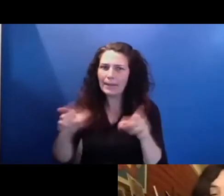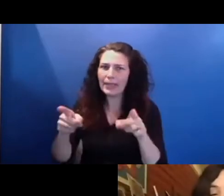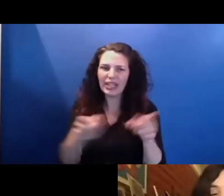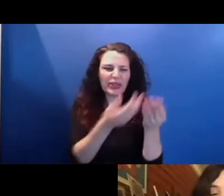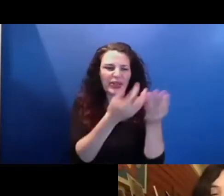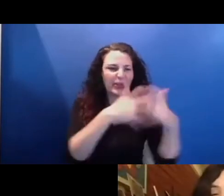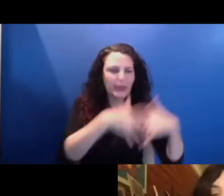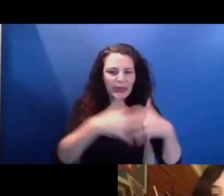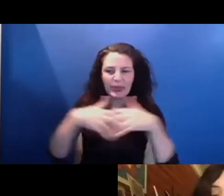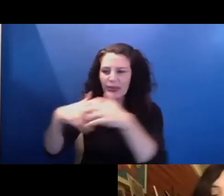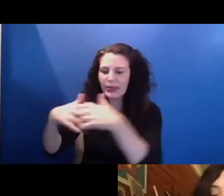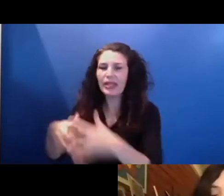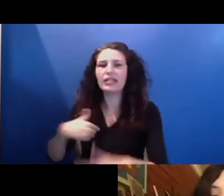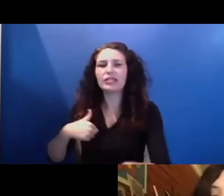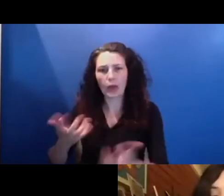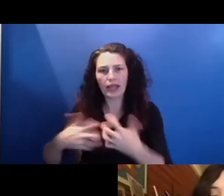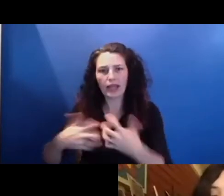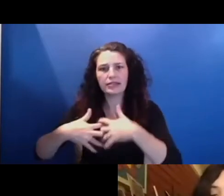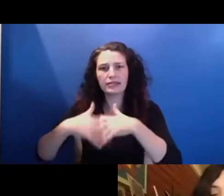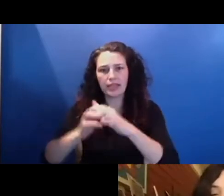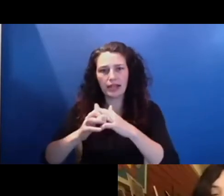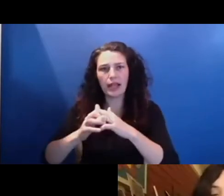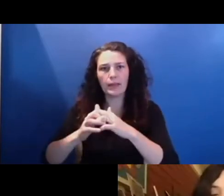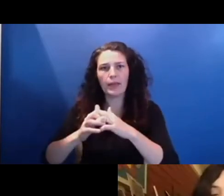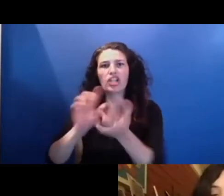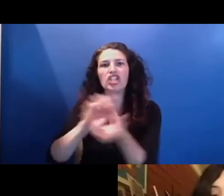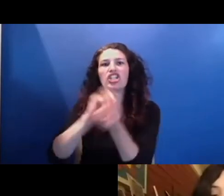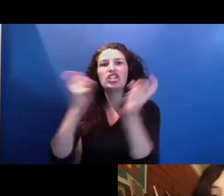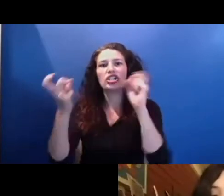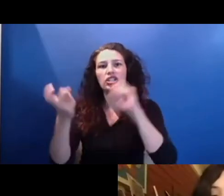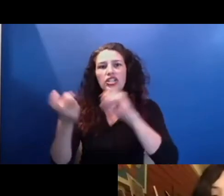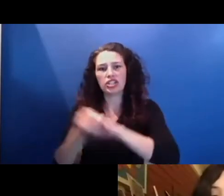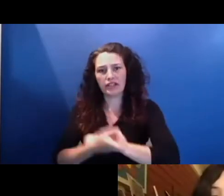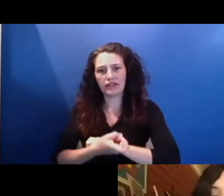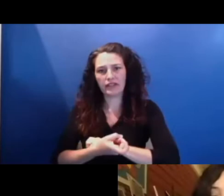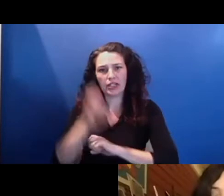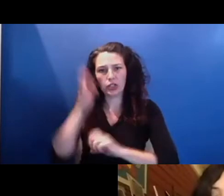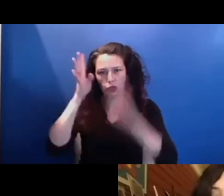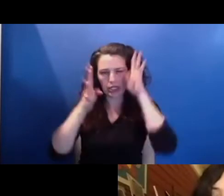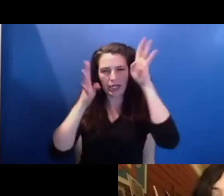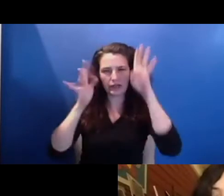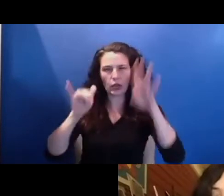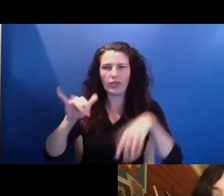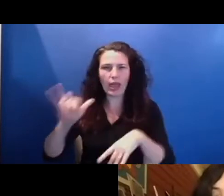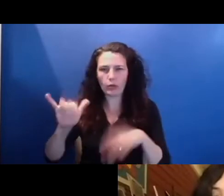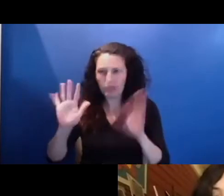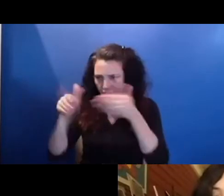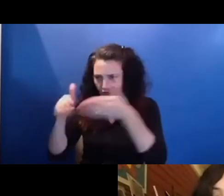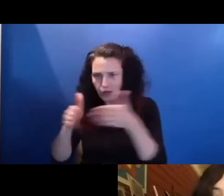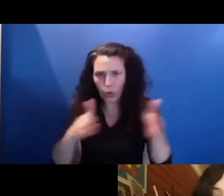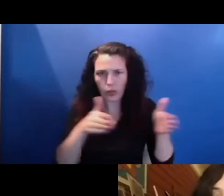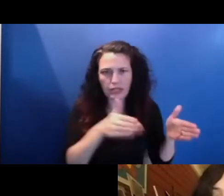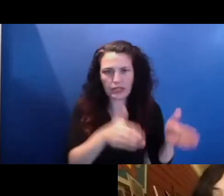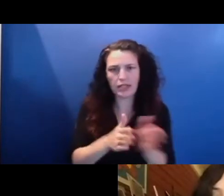people with disabilities. And when we would have our meetings, I noticed that the attendees would